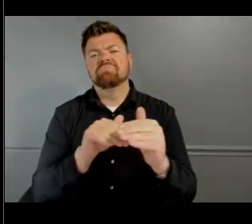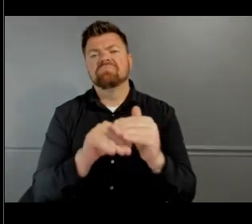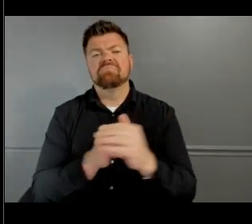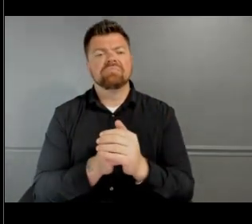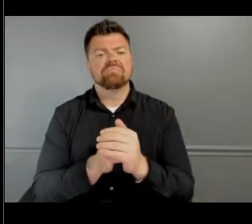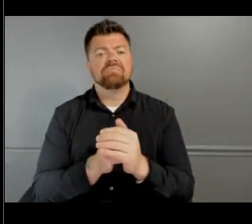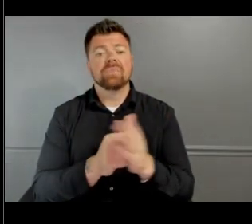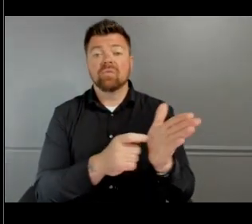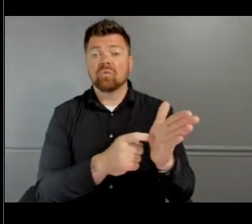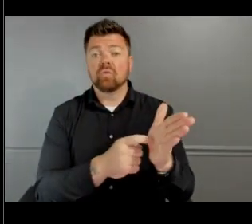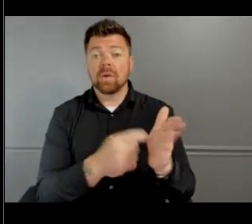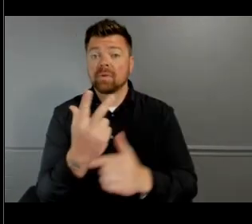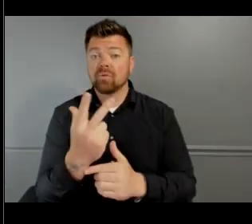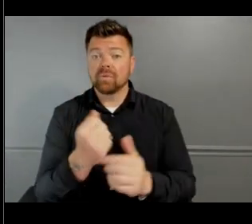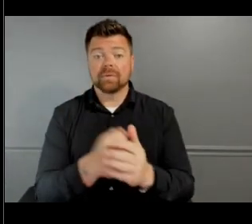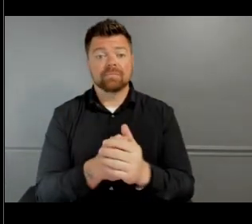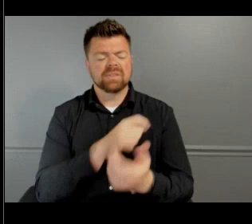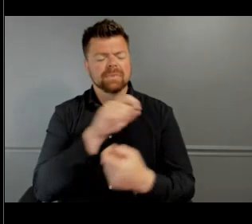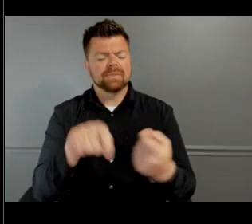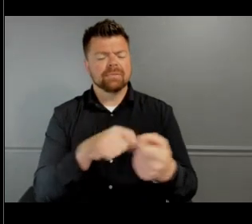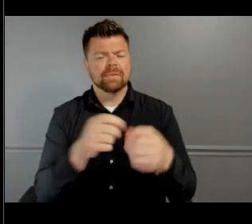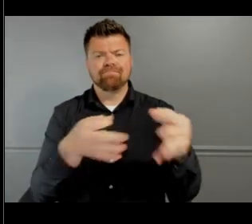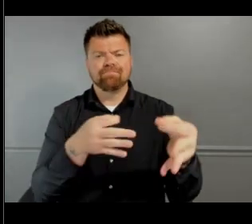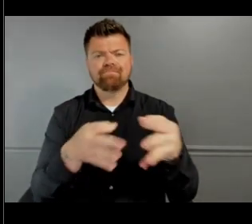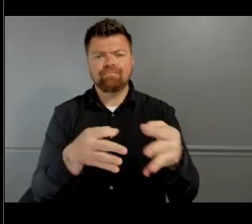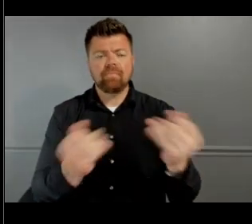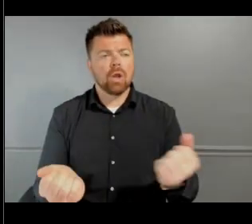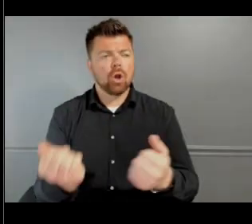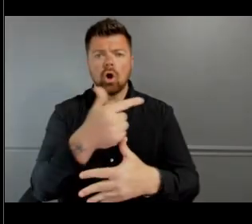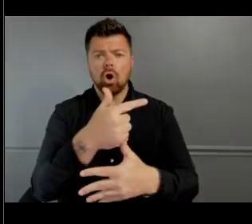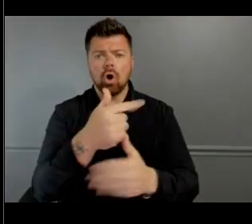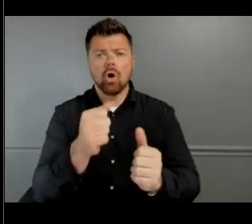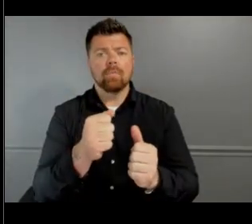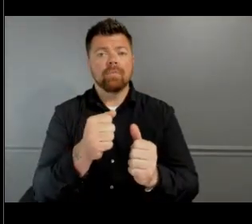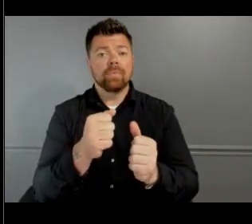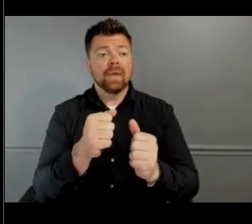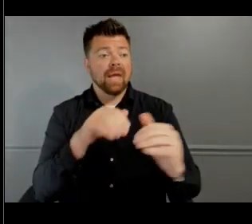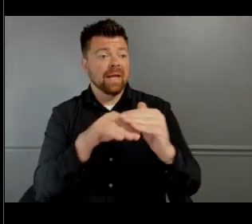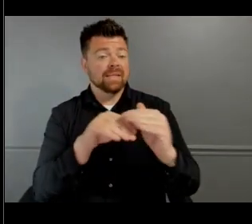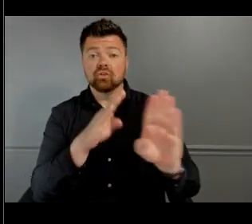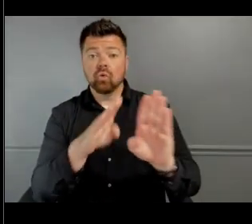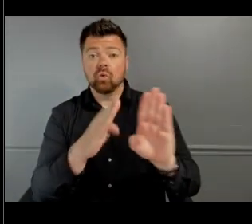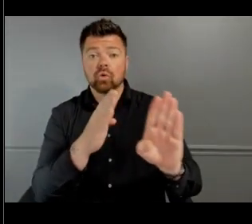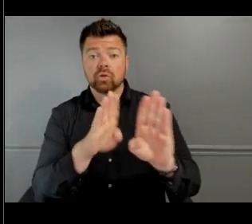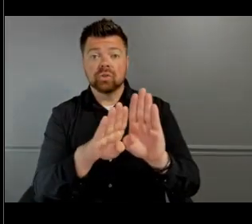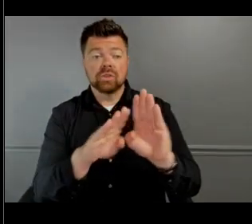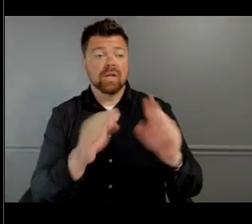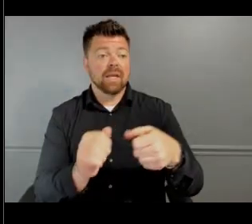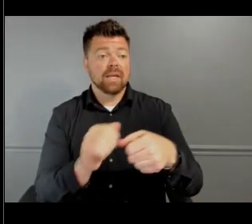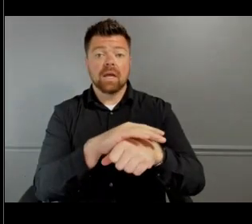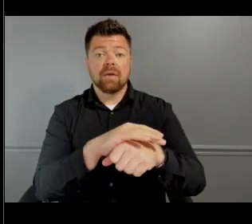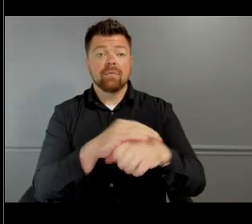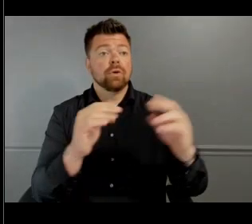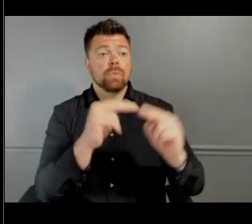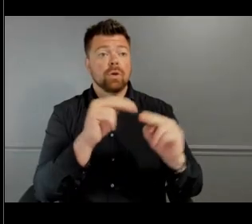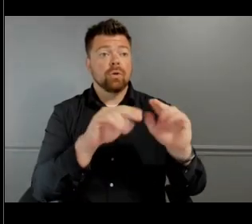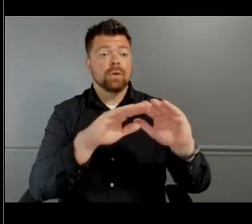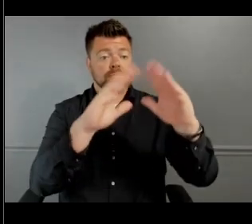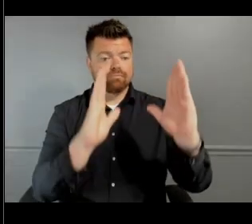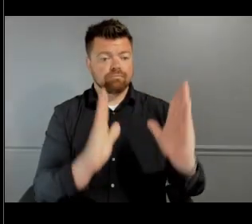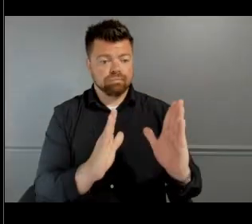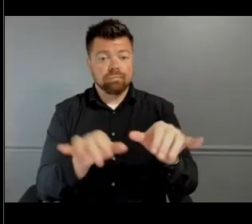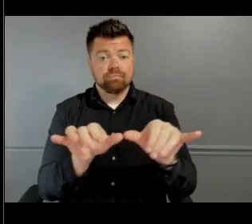Requirement 3 specifies that all passage doors in covered buildings are wide enough